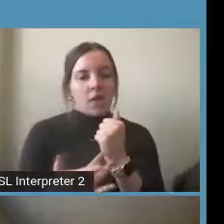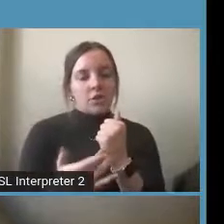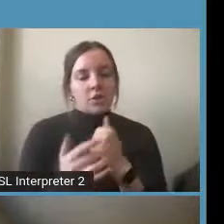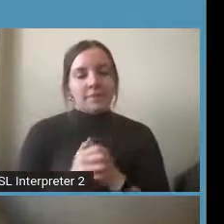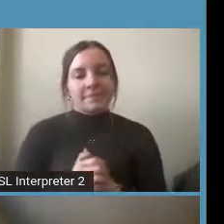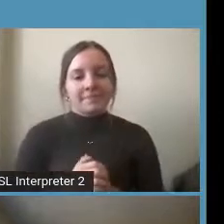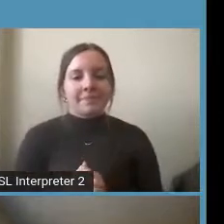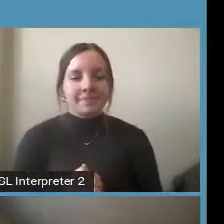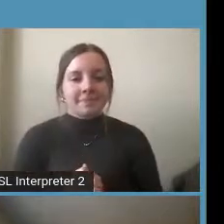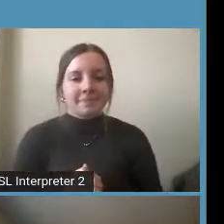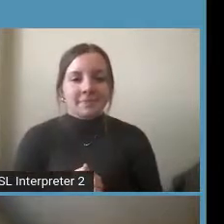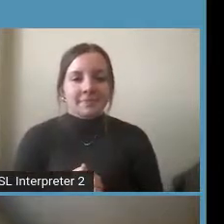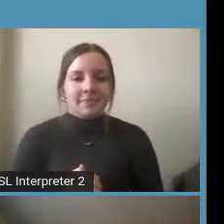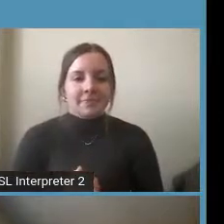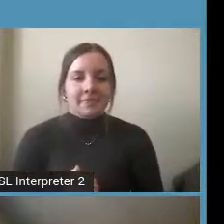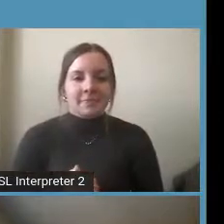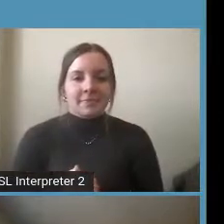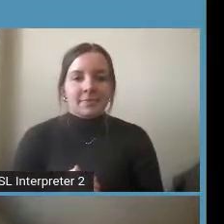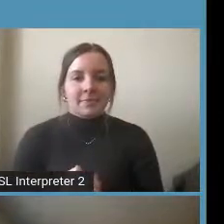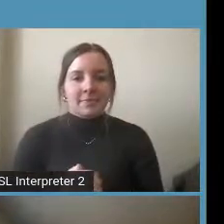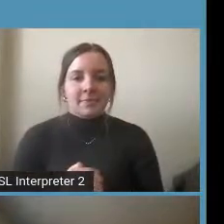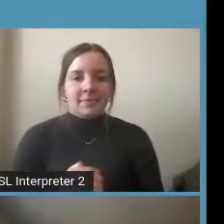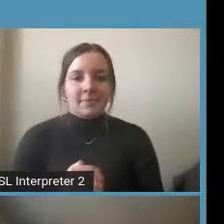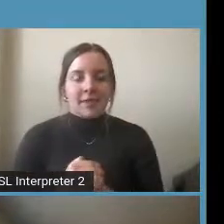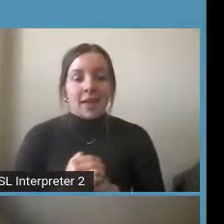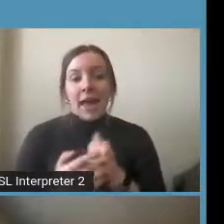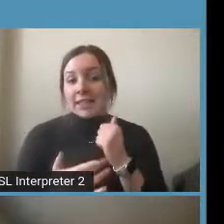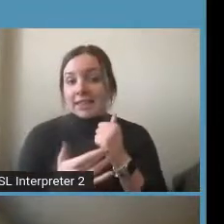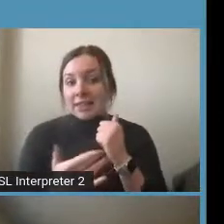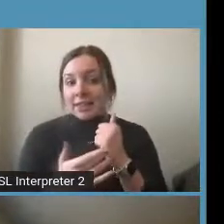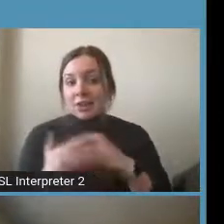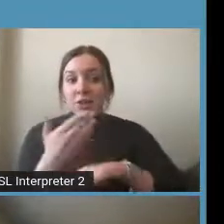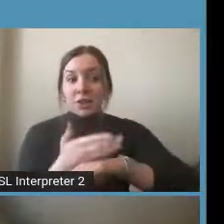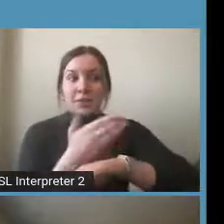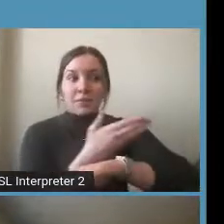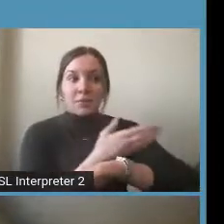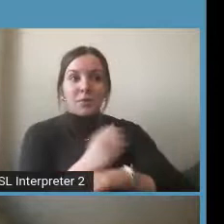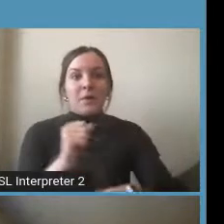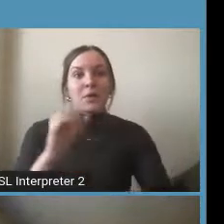But remember, it's only getting easier. And when I say it's only getting easier,